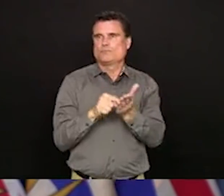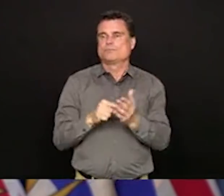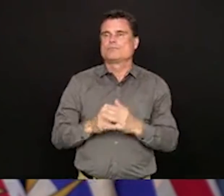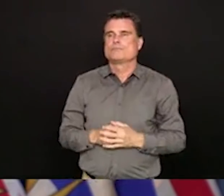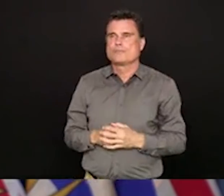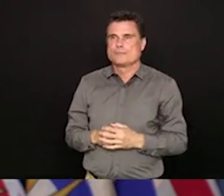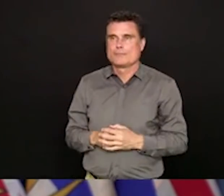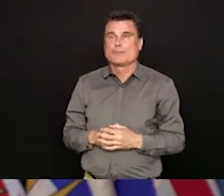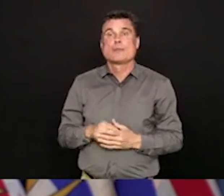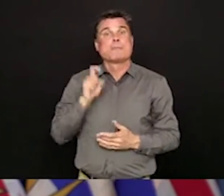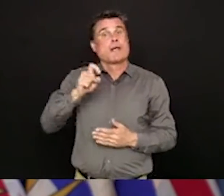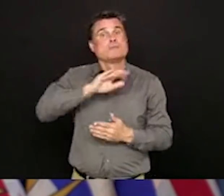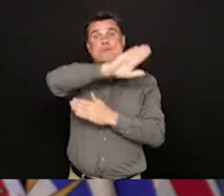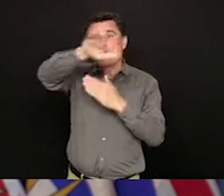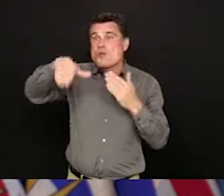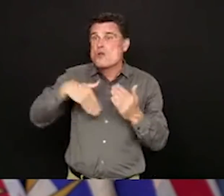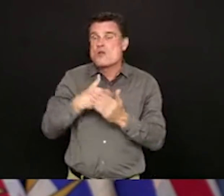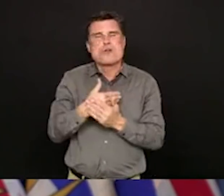storm.